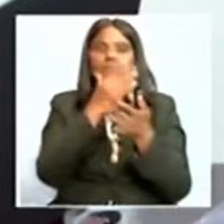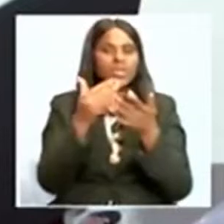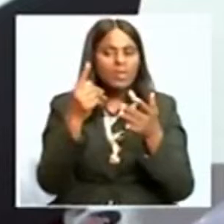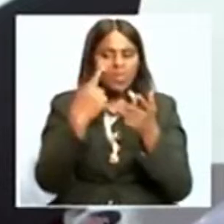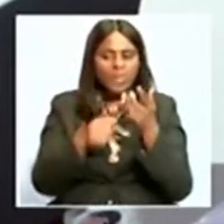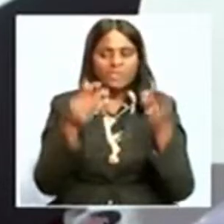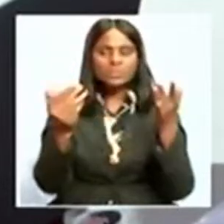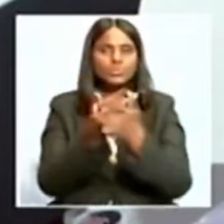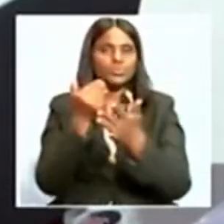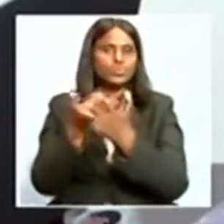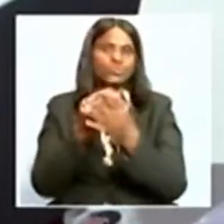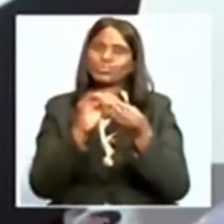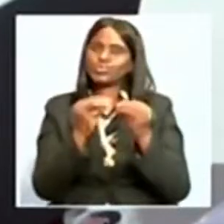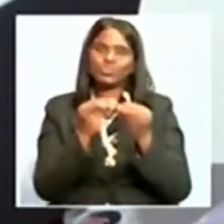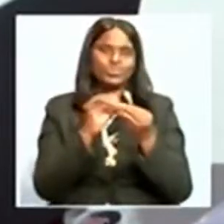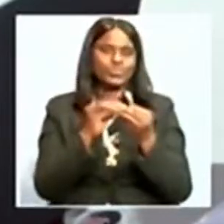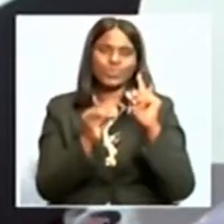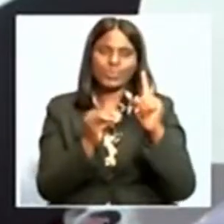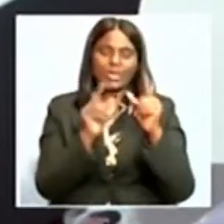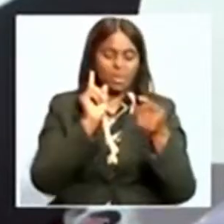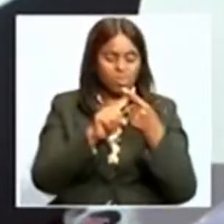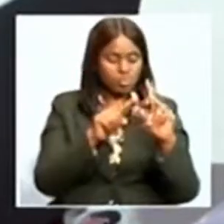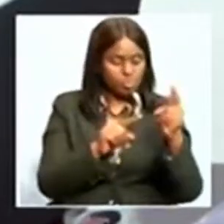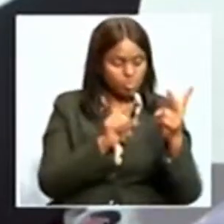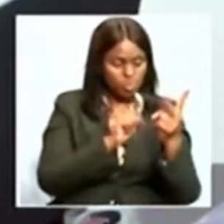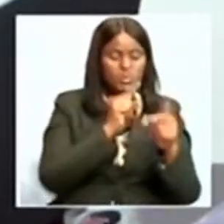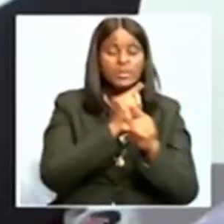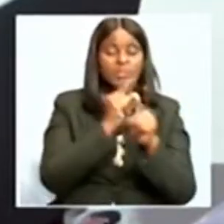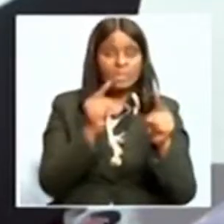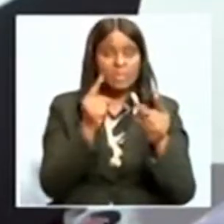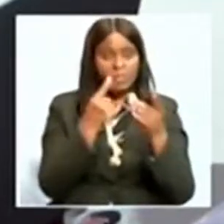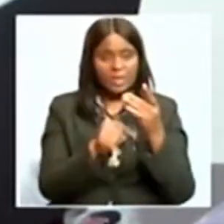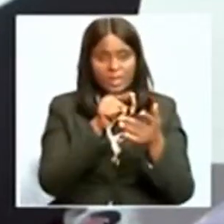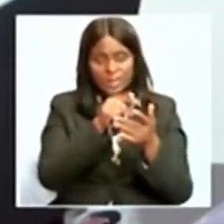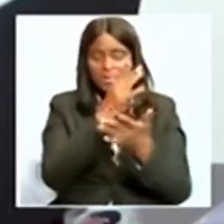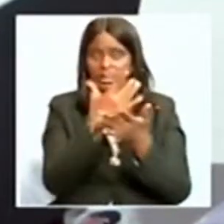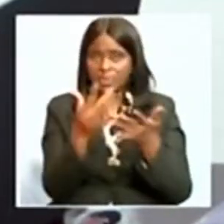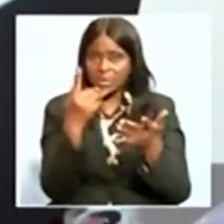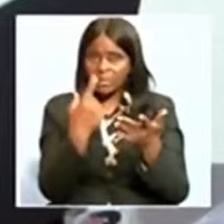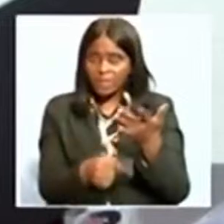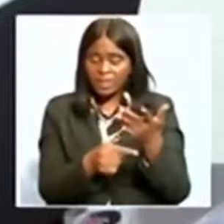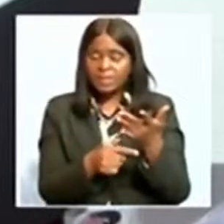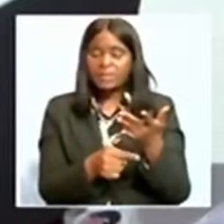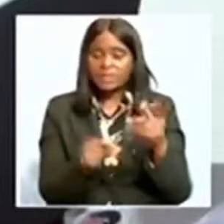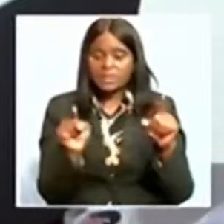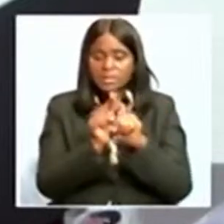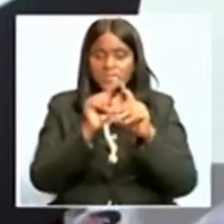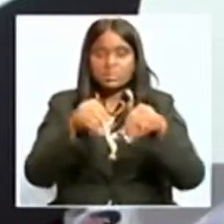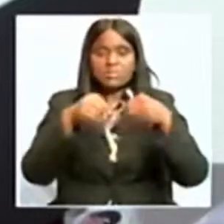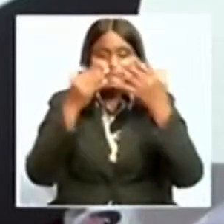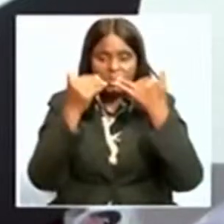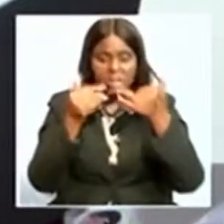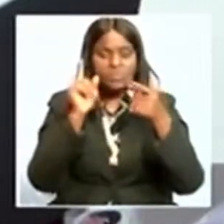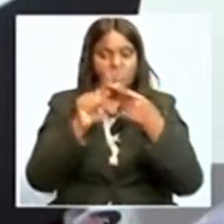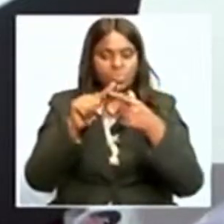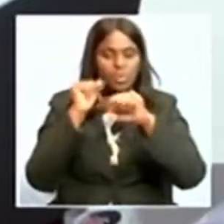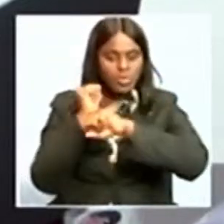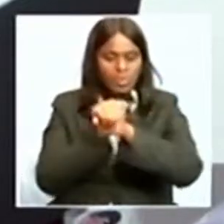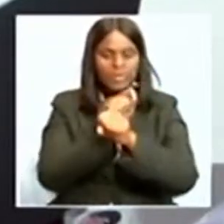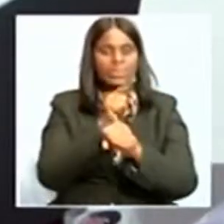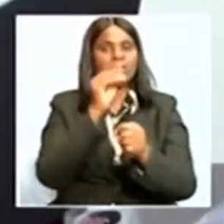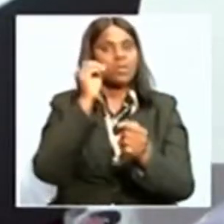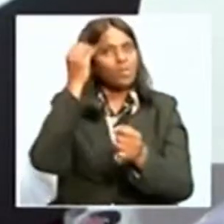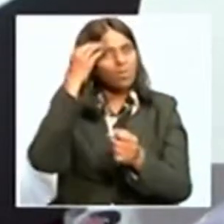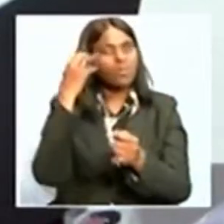is new. That's one. Two, this is just something that is given to protect this